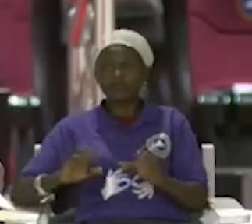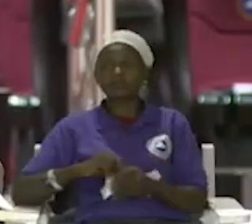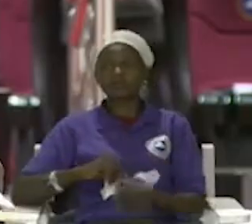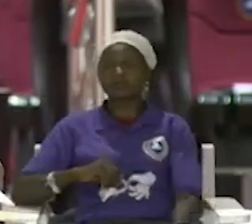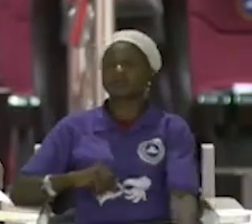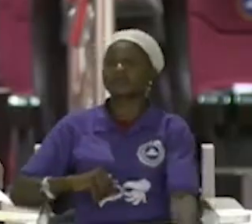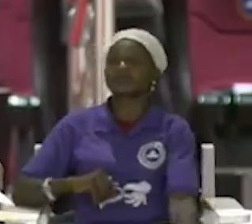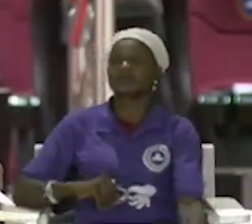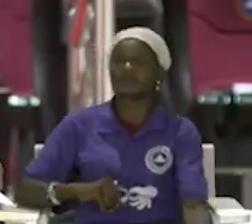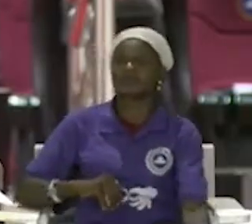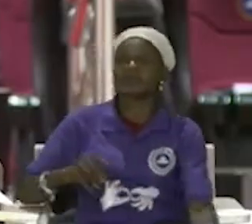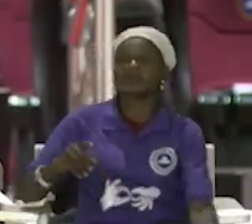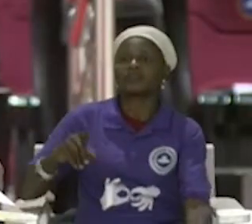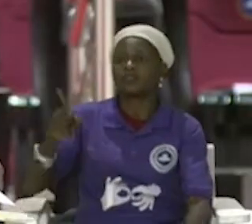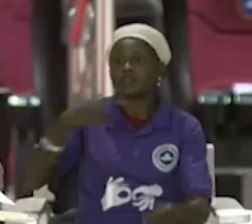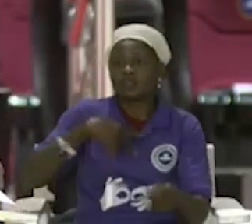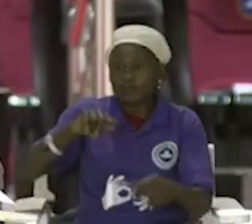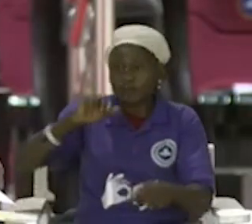The son has to learn